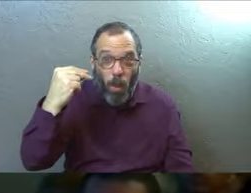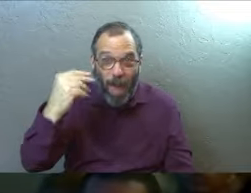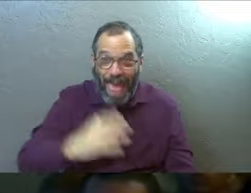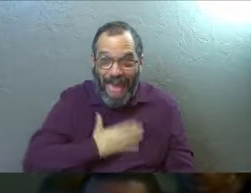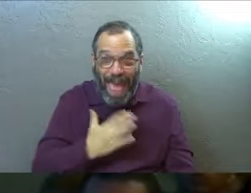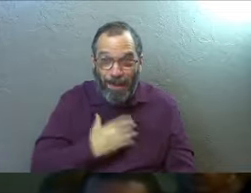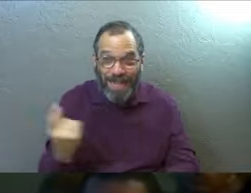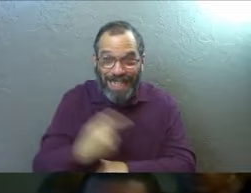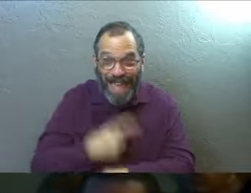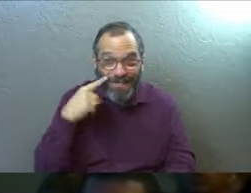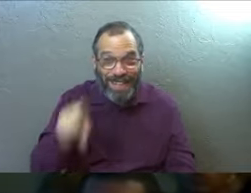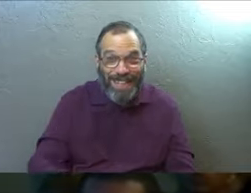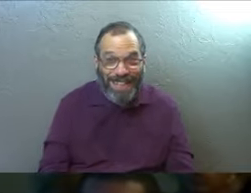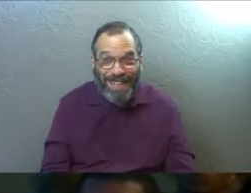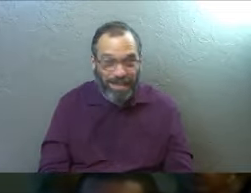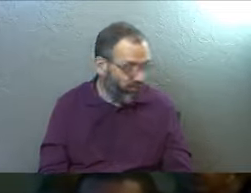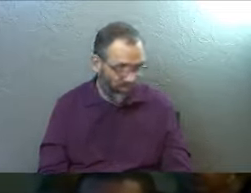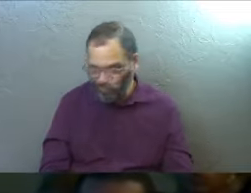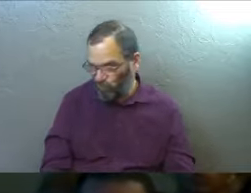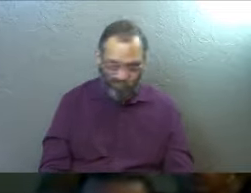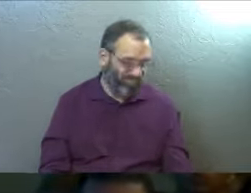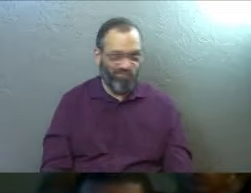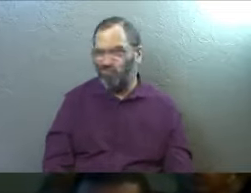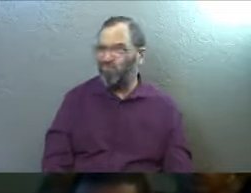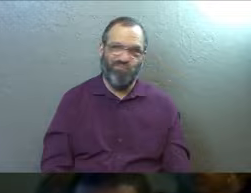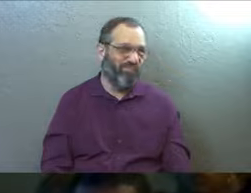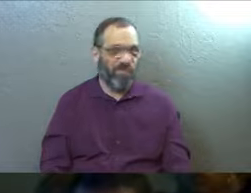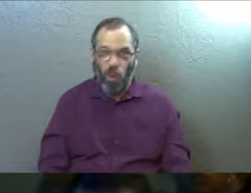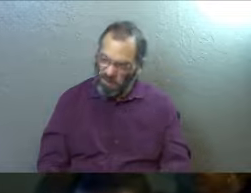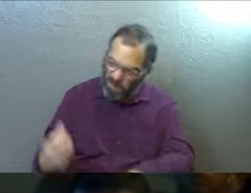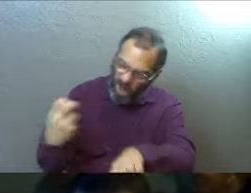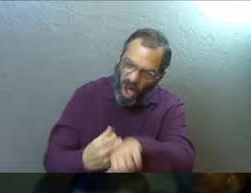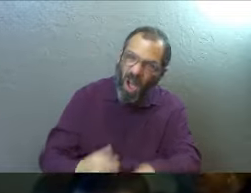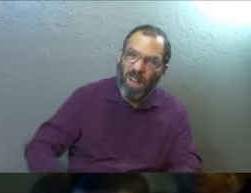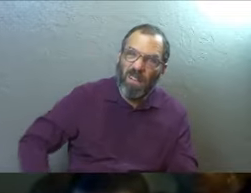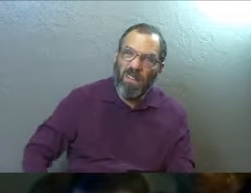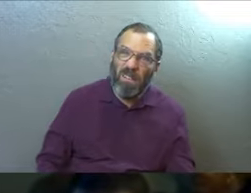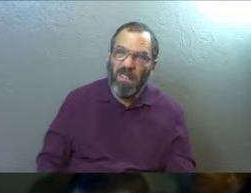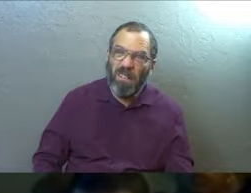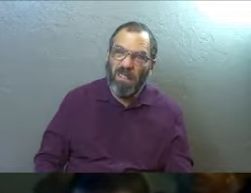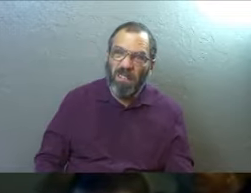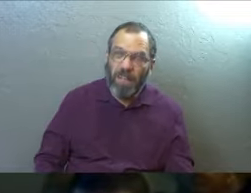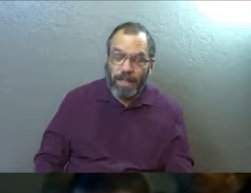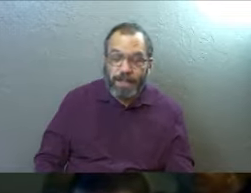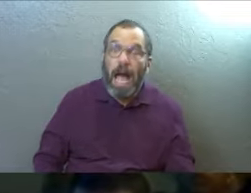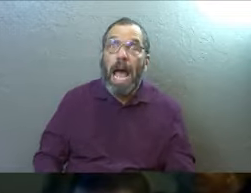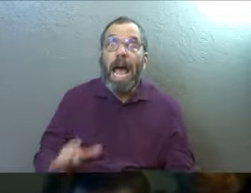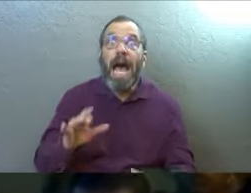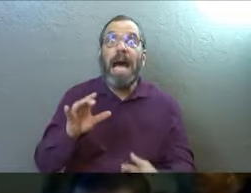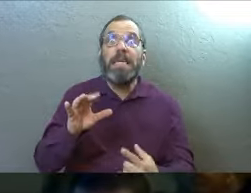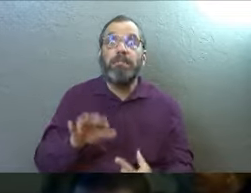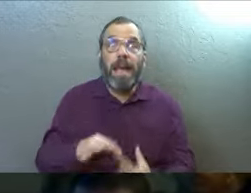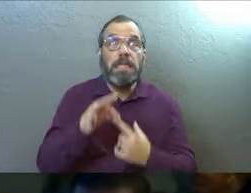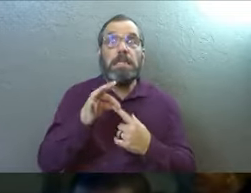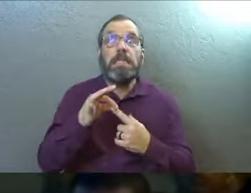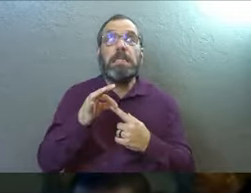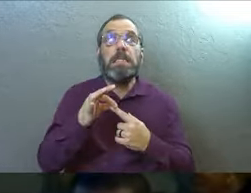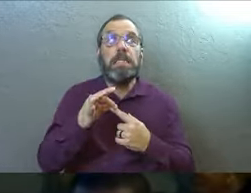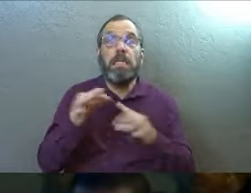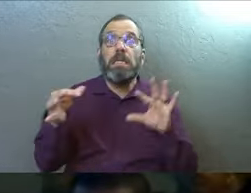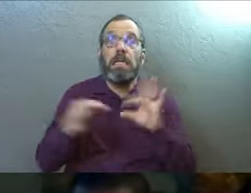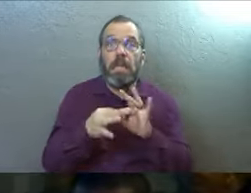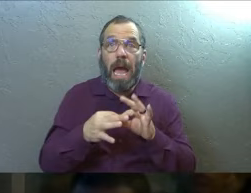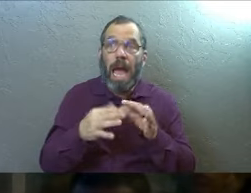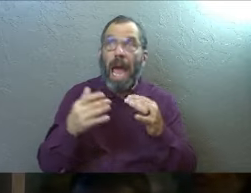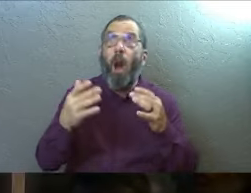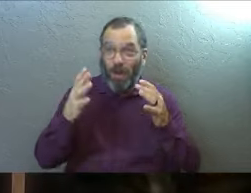happy day for you? Me either. It's hard. And especially when it comes to, we